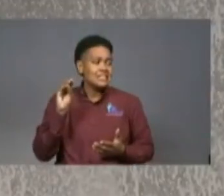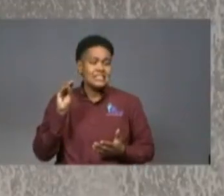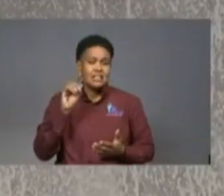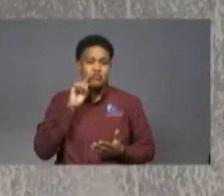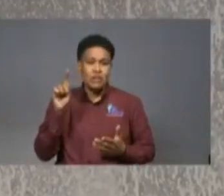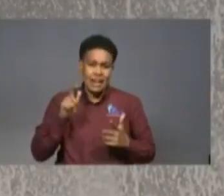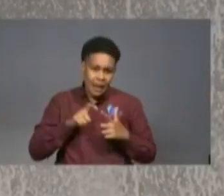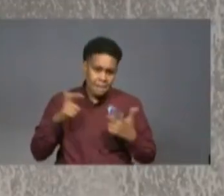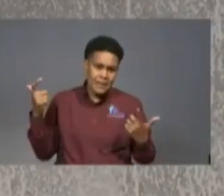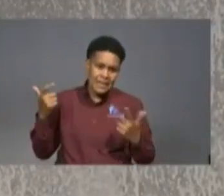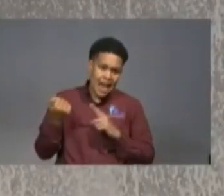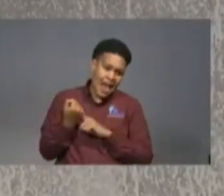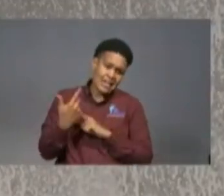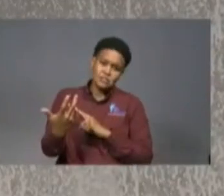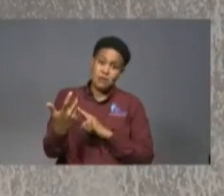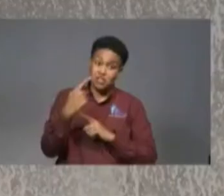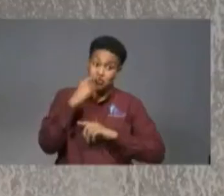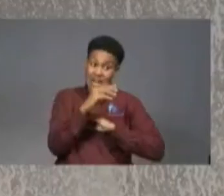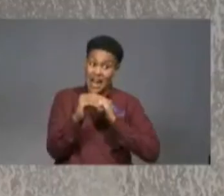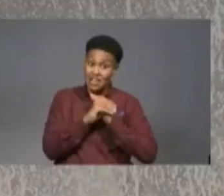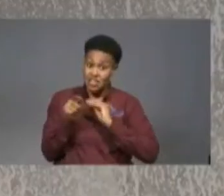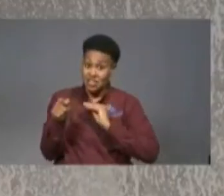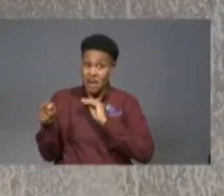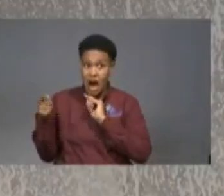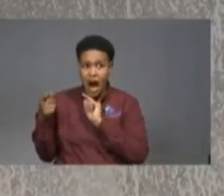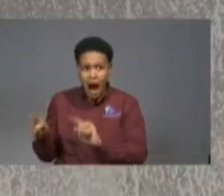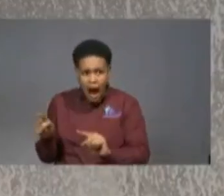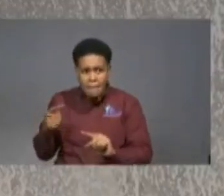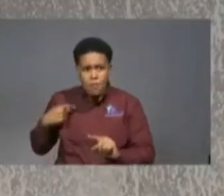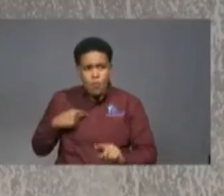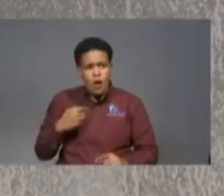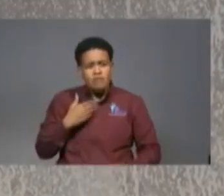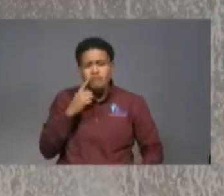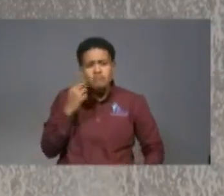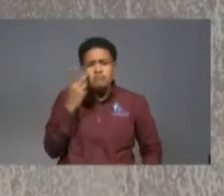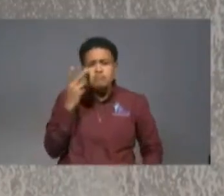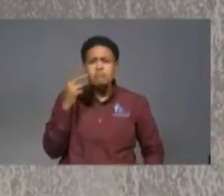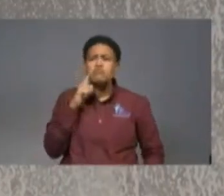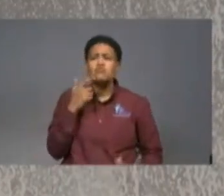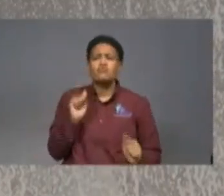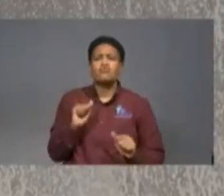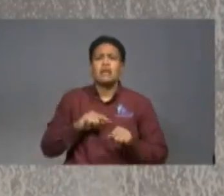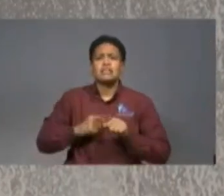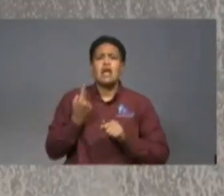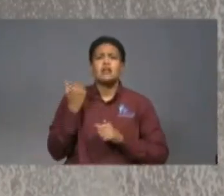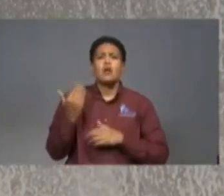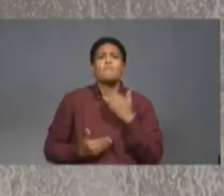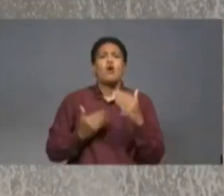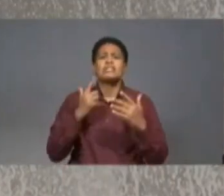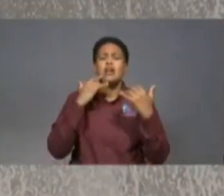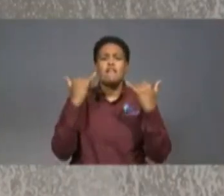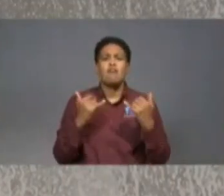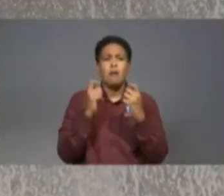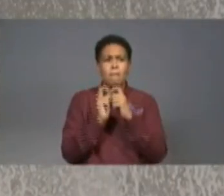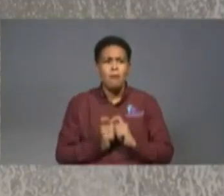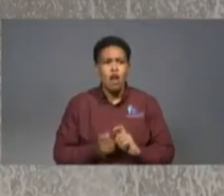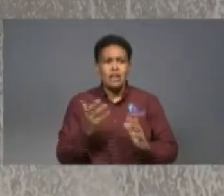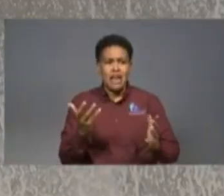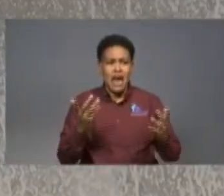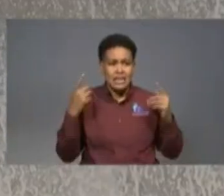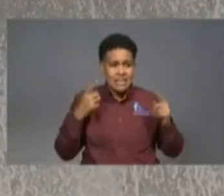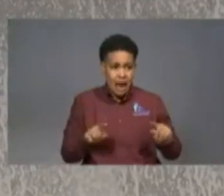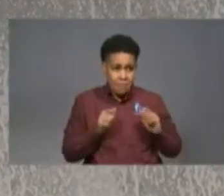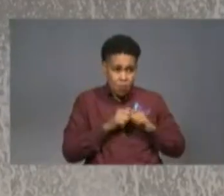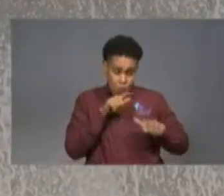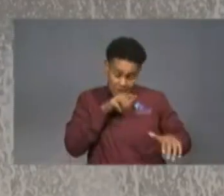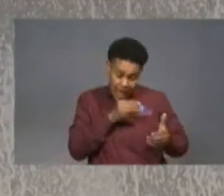substantial expansion. In addition to that, we have sought to begin a process of modernizing our fleet through the